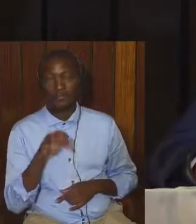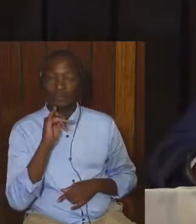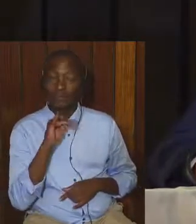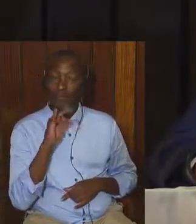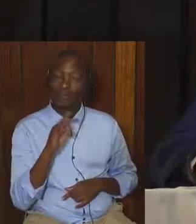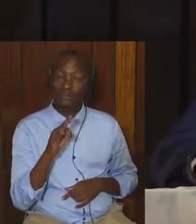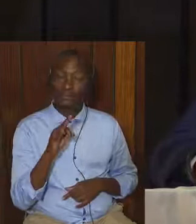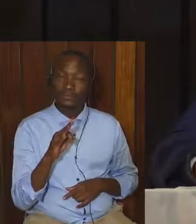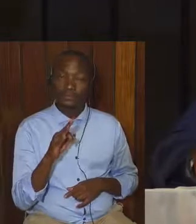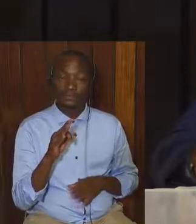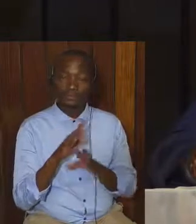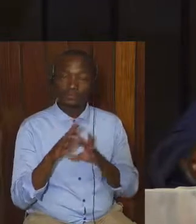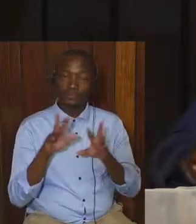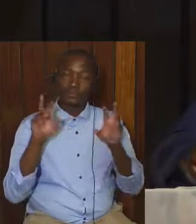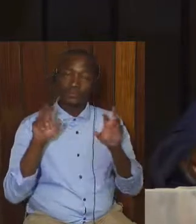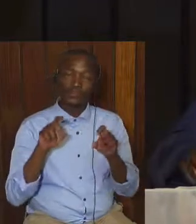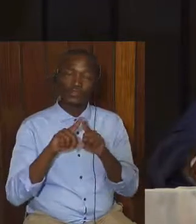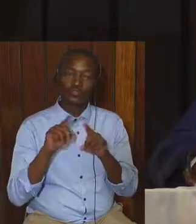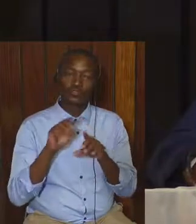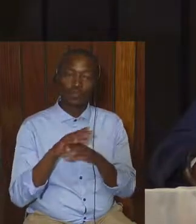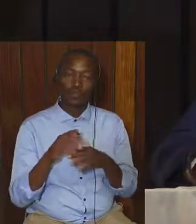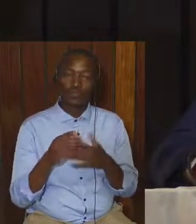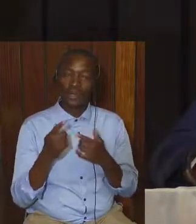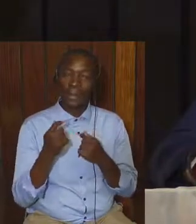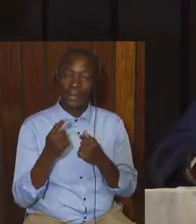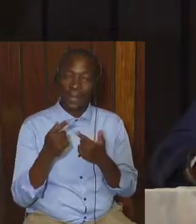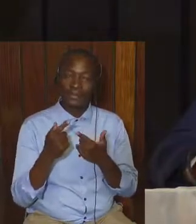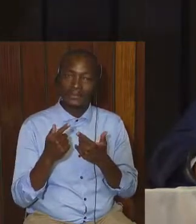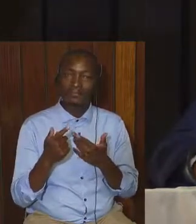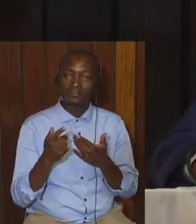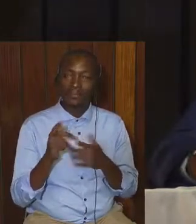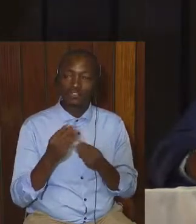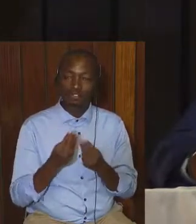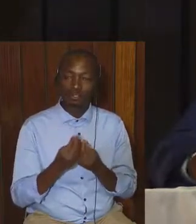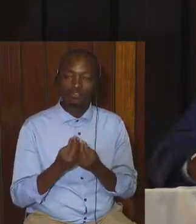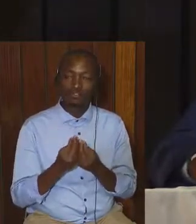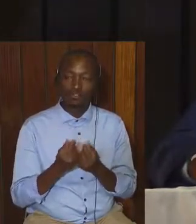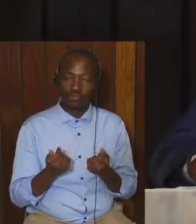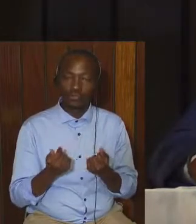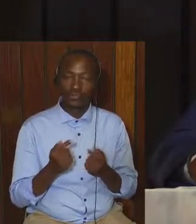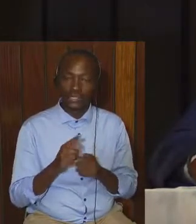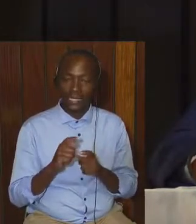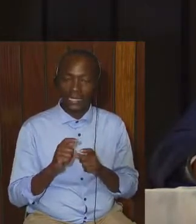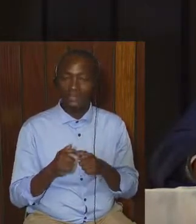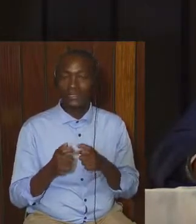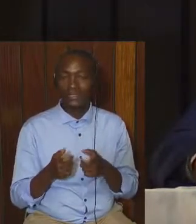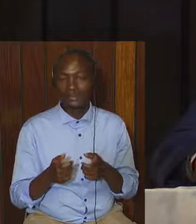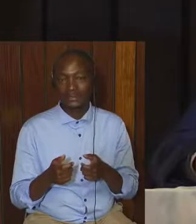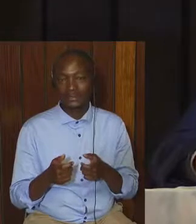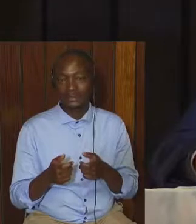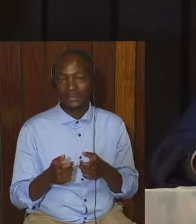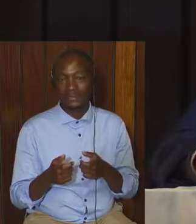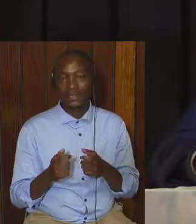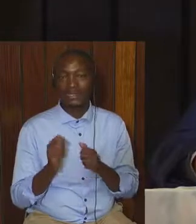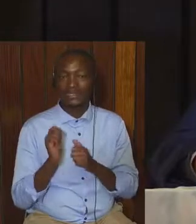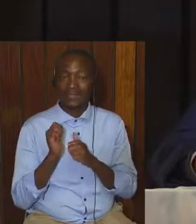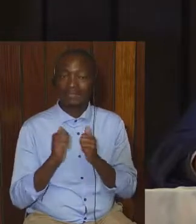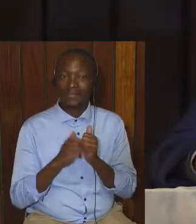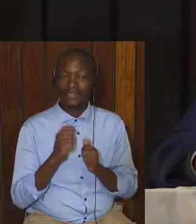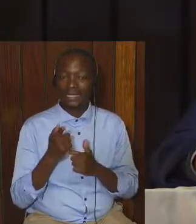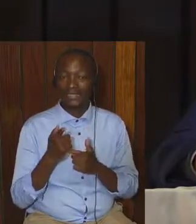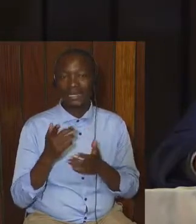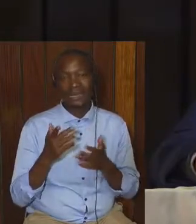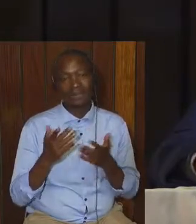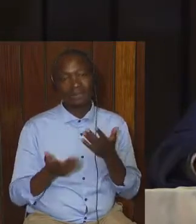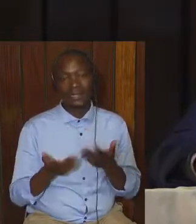if the matter of the outstanding amount is not sorted out urgently, the infrastructure